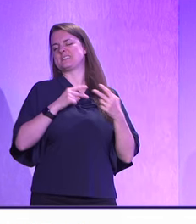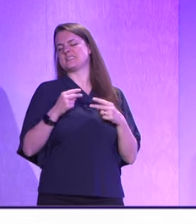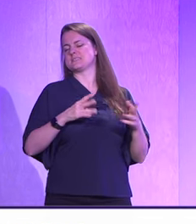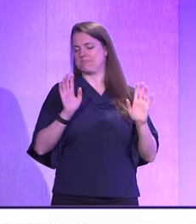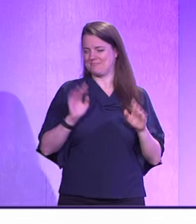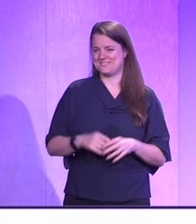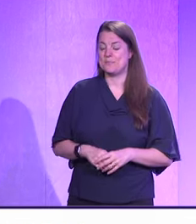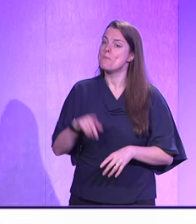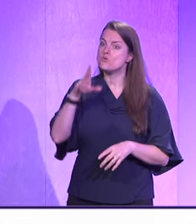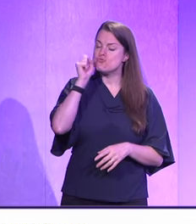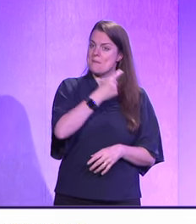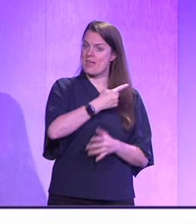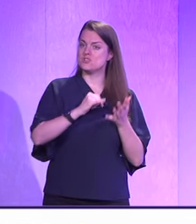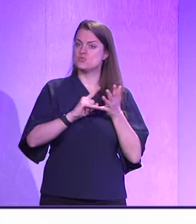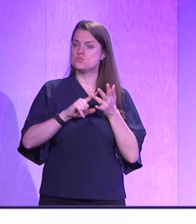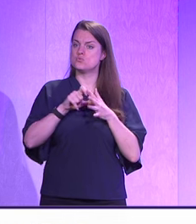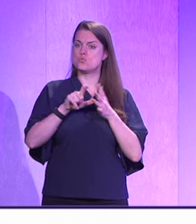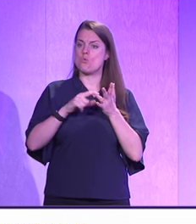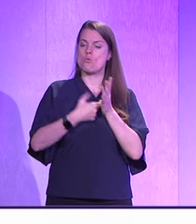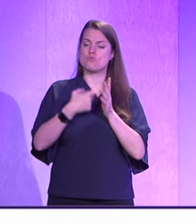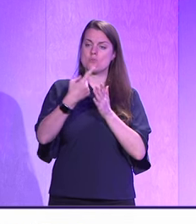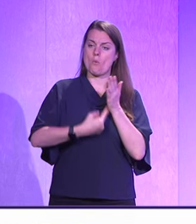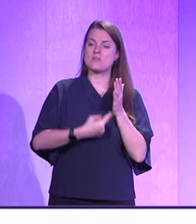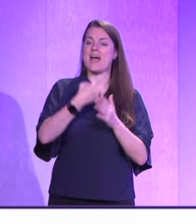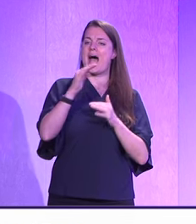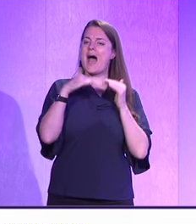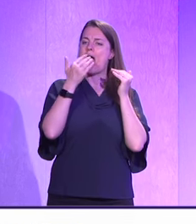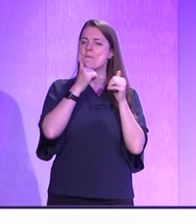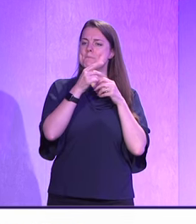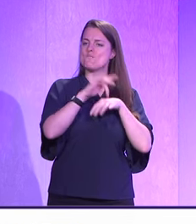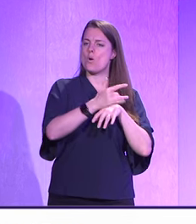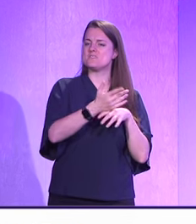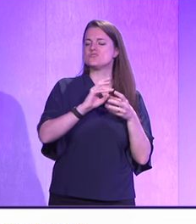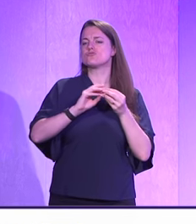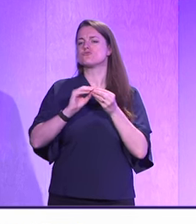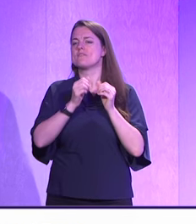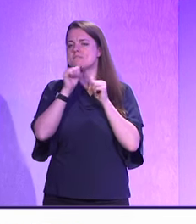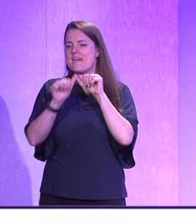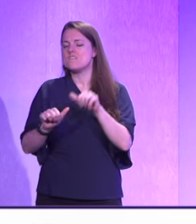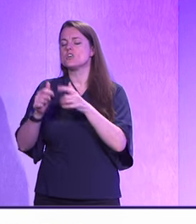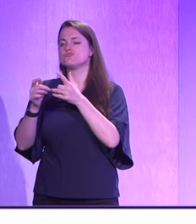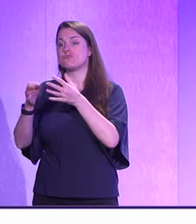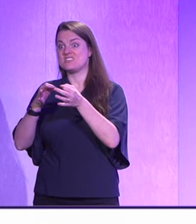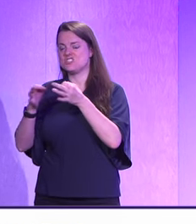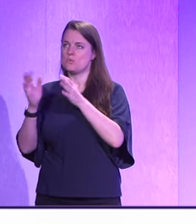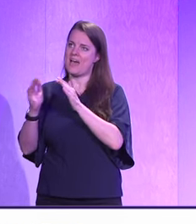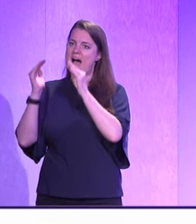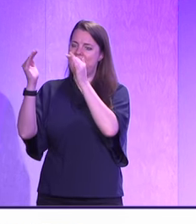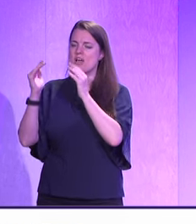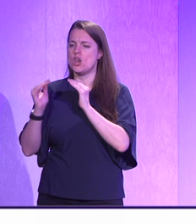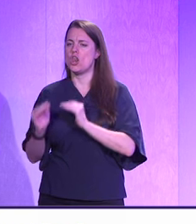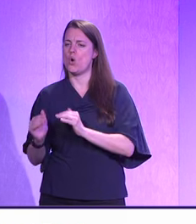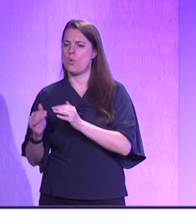one. Do you remember this from the State of DevOps Report 2019? High performers favor strategies that create community structures at both low and high levels